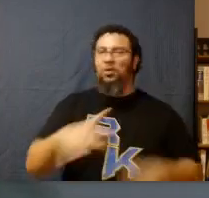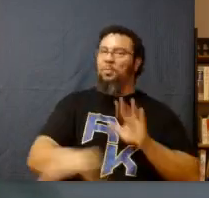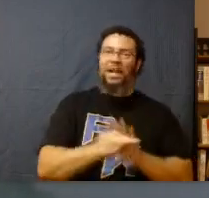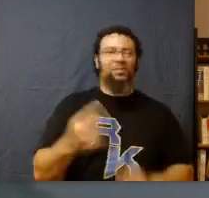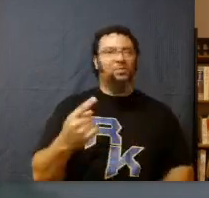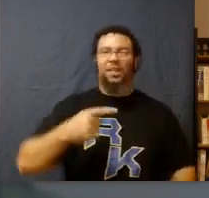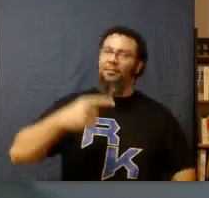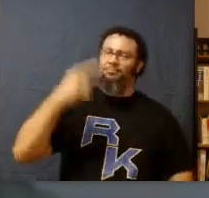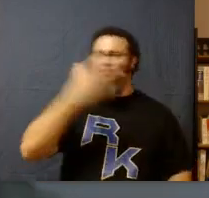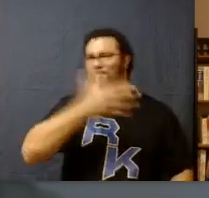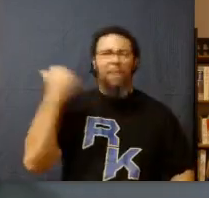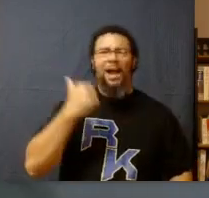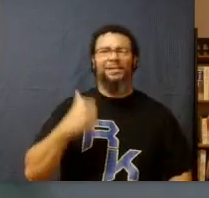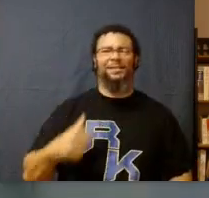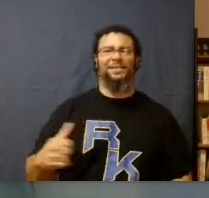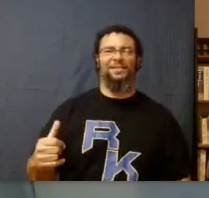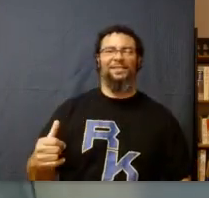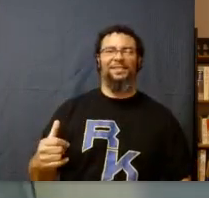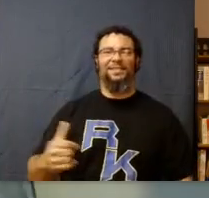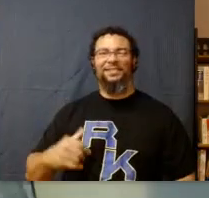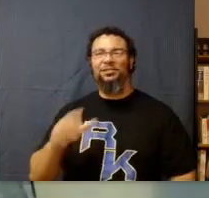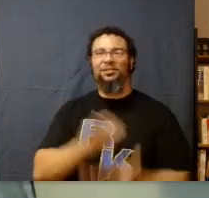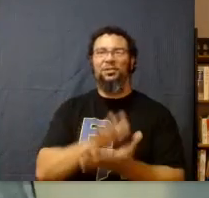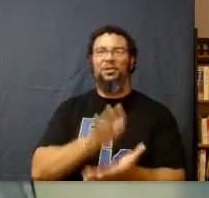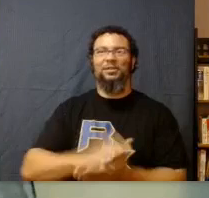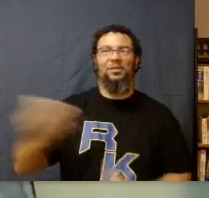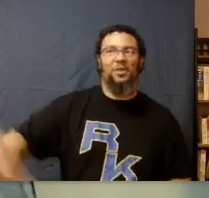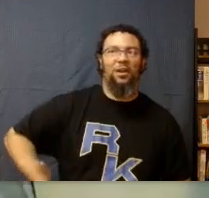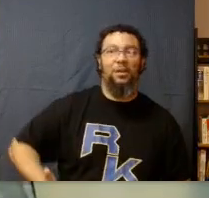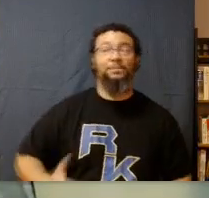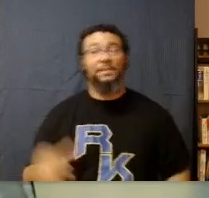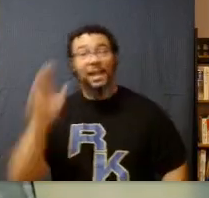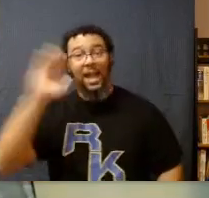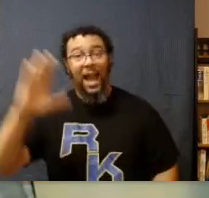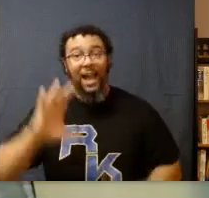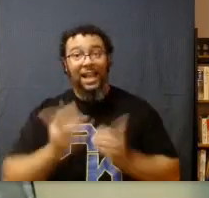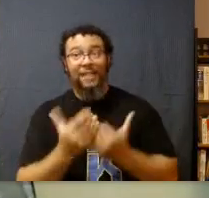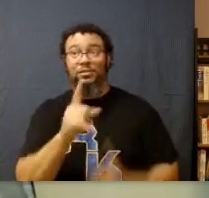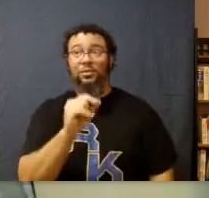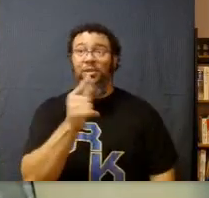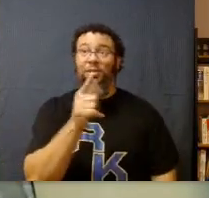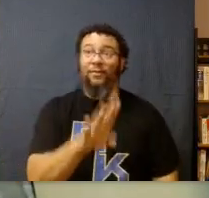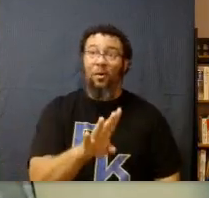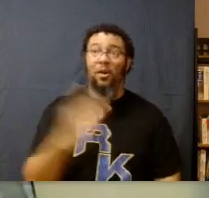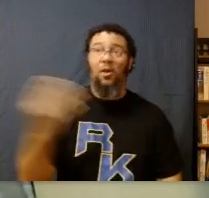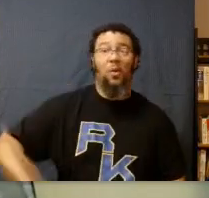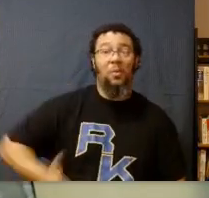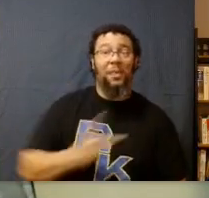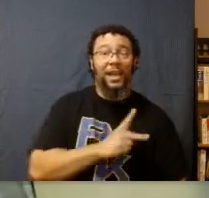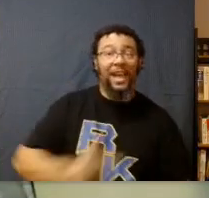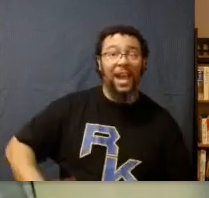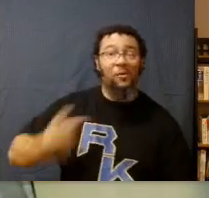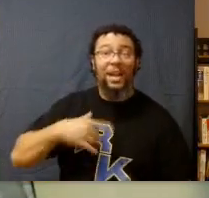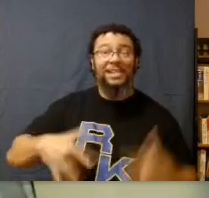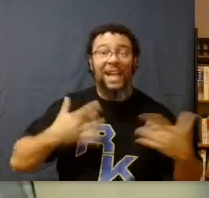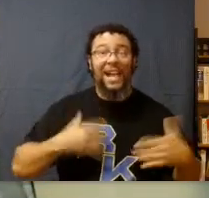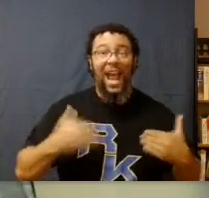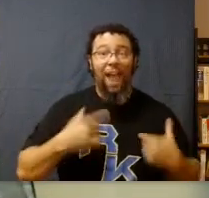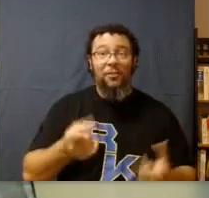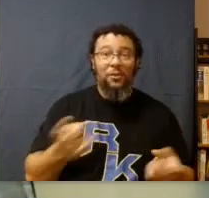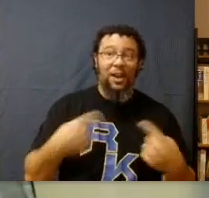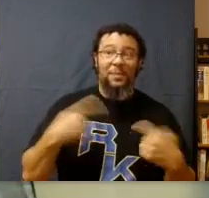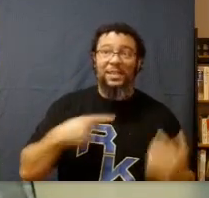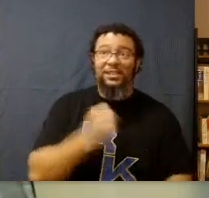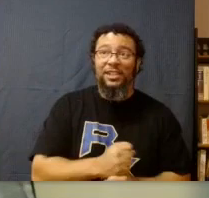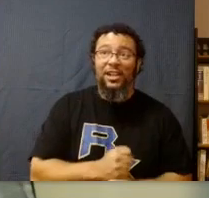of the best. Welcome class of 2024. Hi class of 2024, welcome to King. We're so excited to have you this year. And even